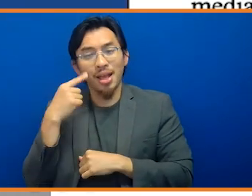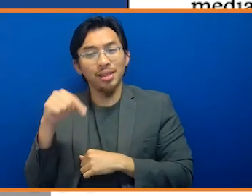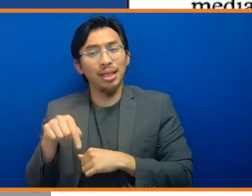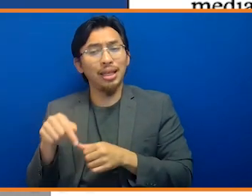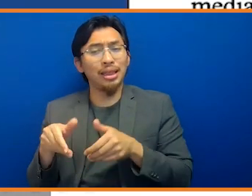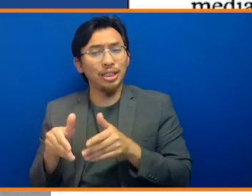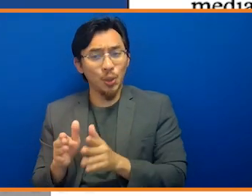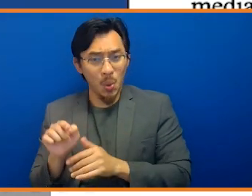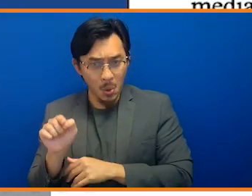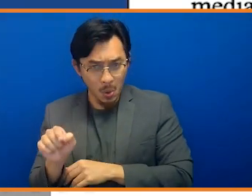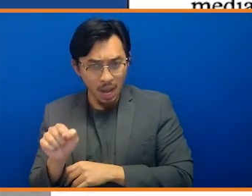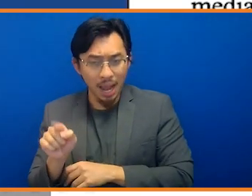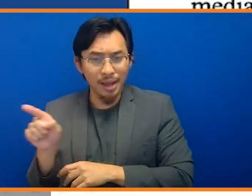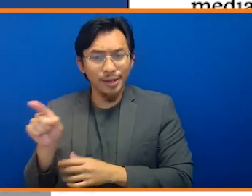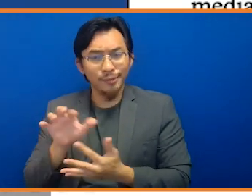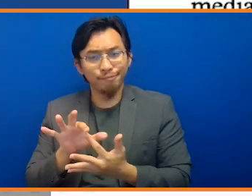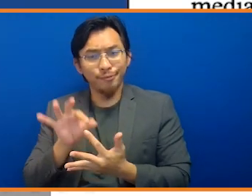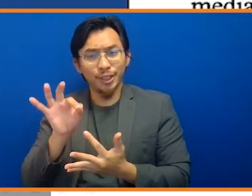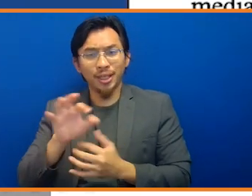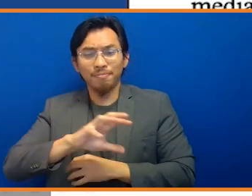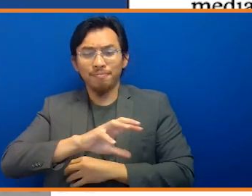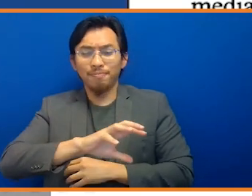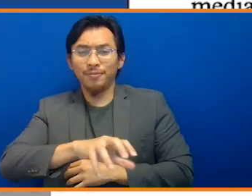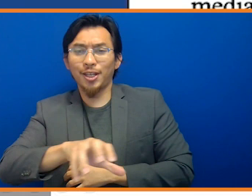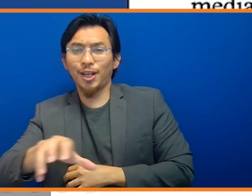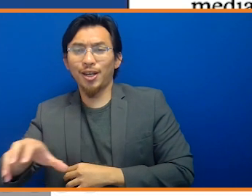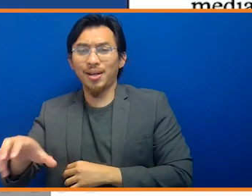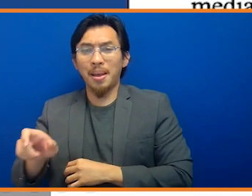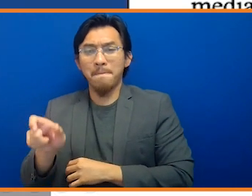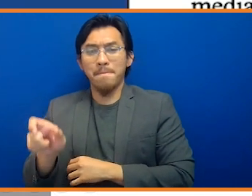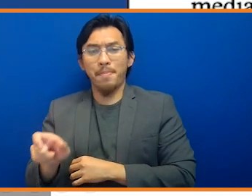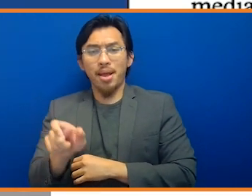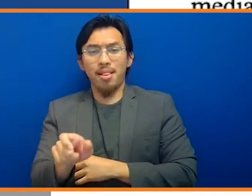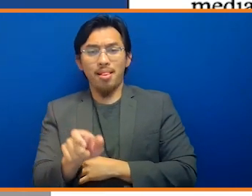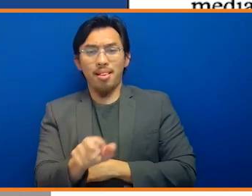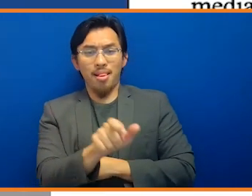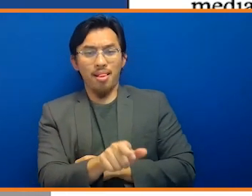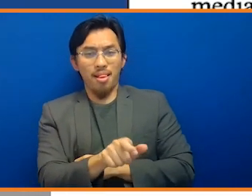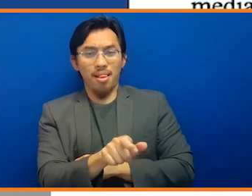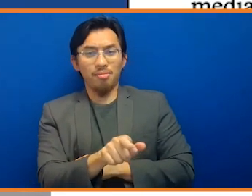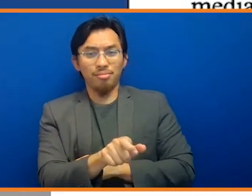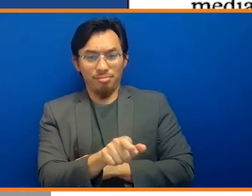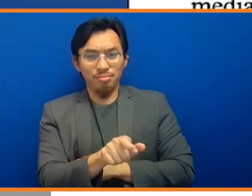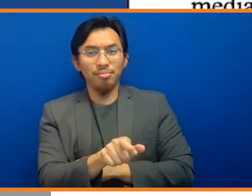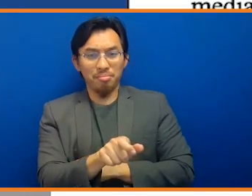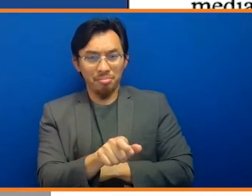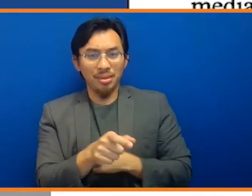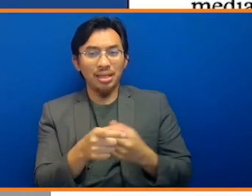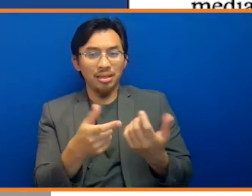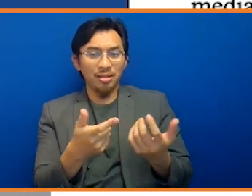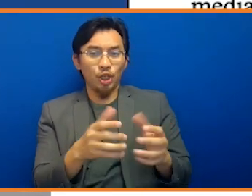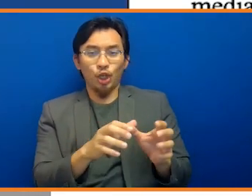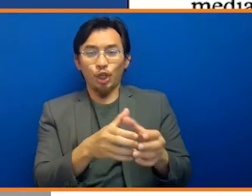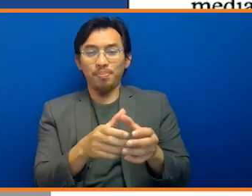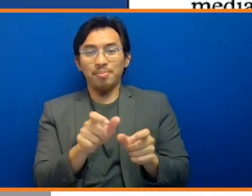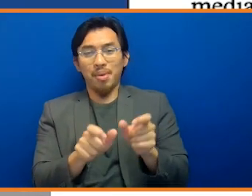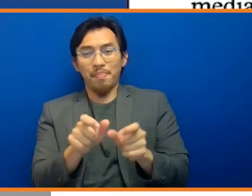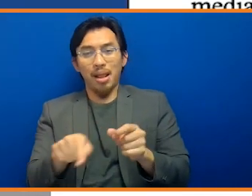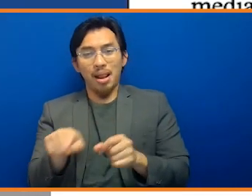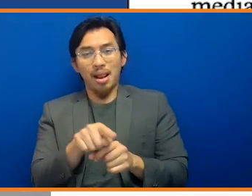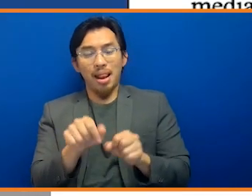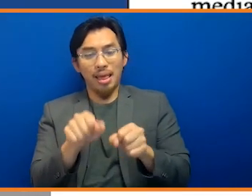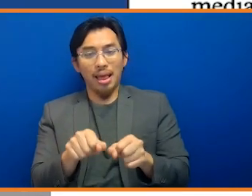way, he also select which region of the people, which group of the people that he